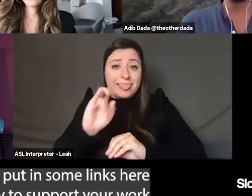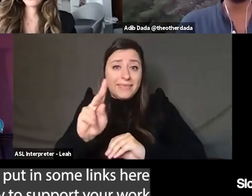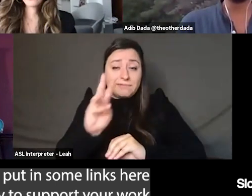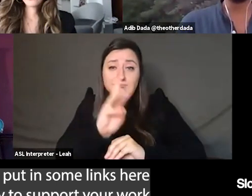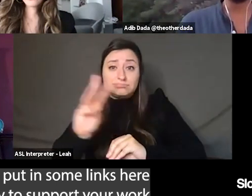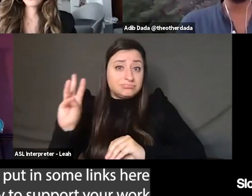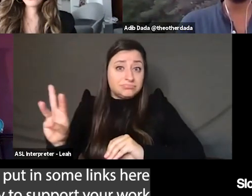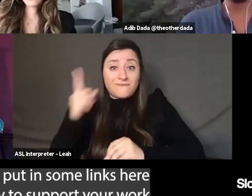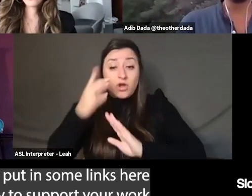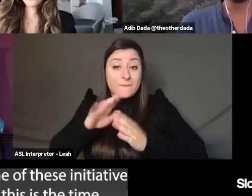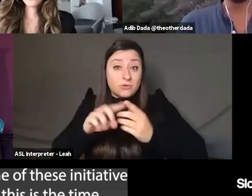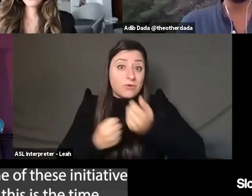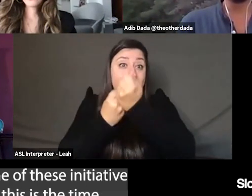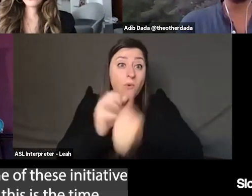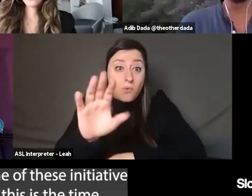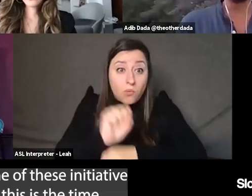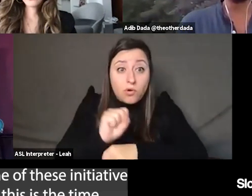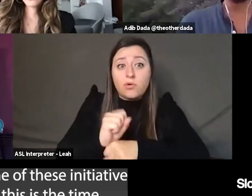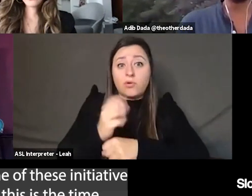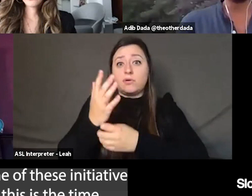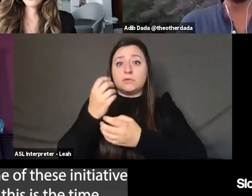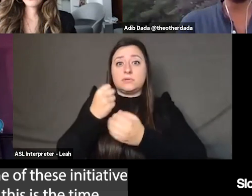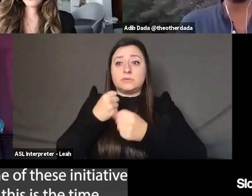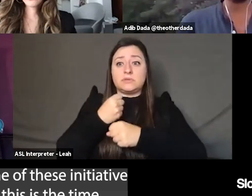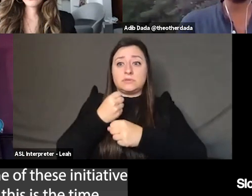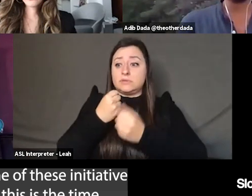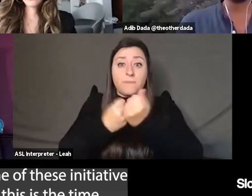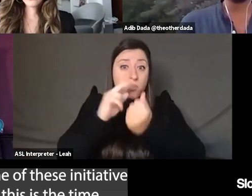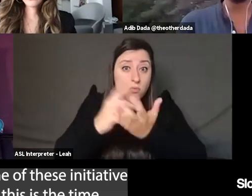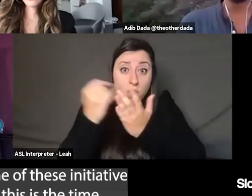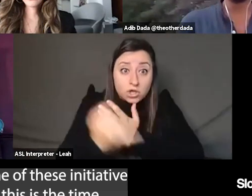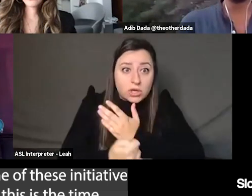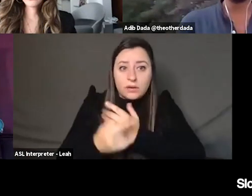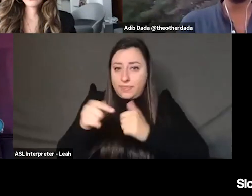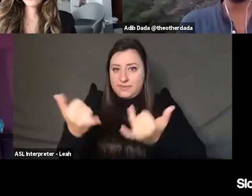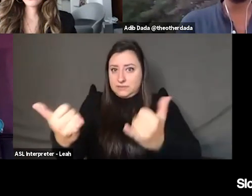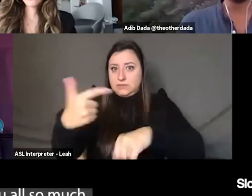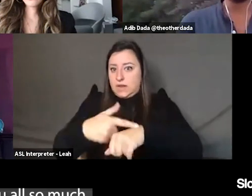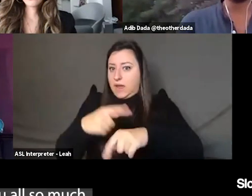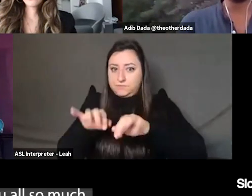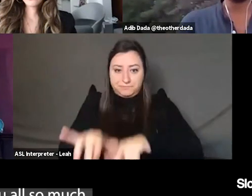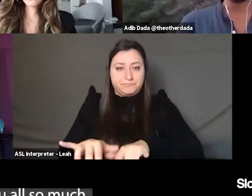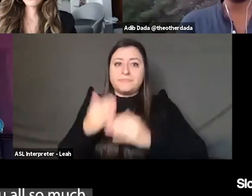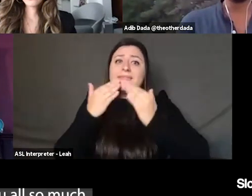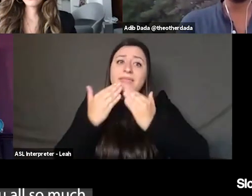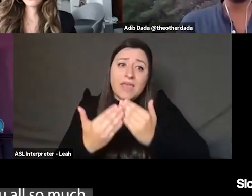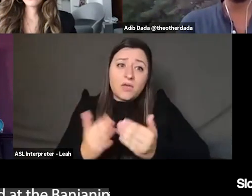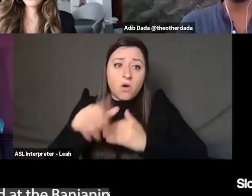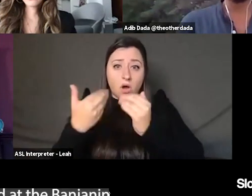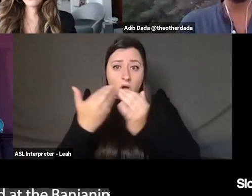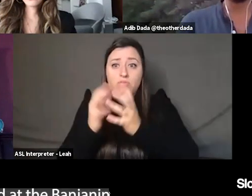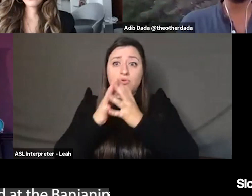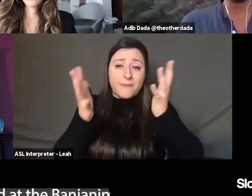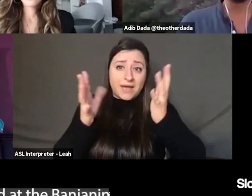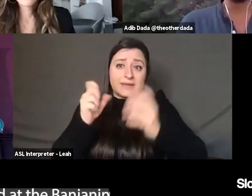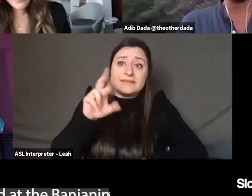the community to support your work, to support some of these initiatives financially, this is the time. Thank you all so much,